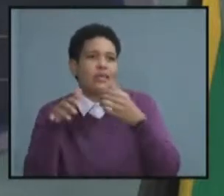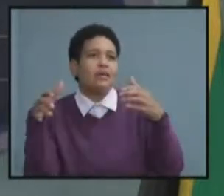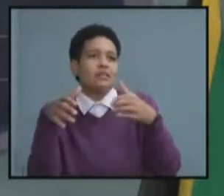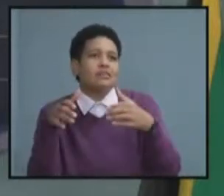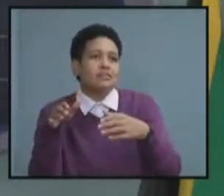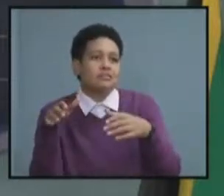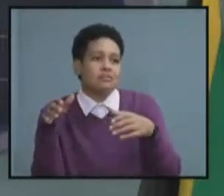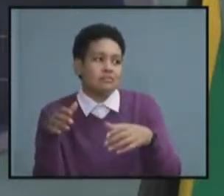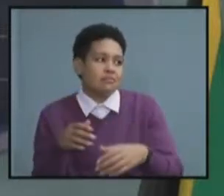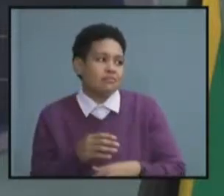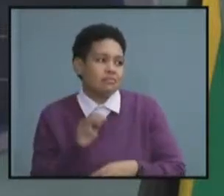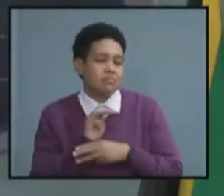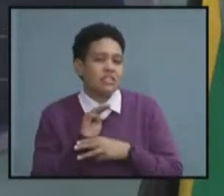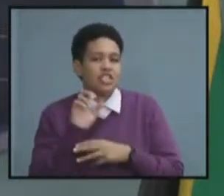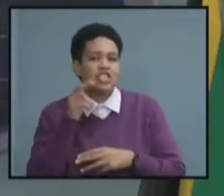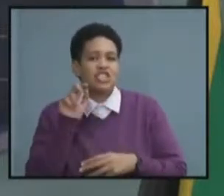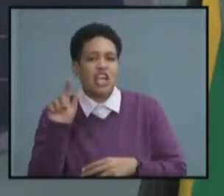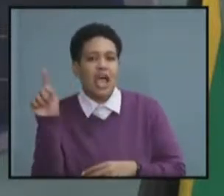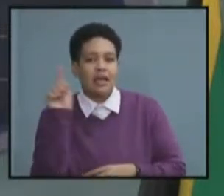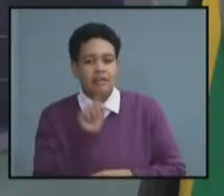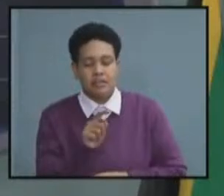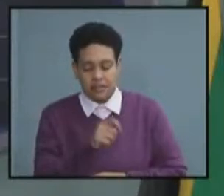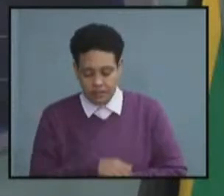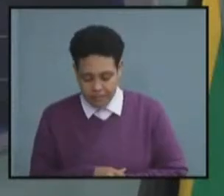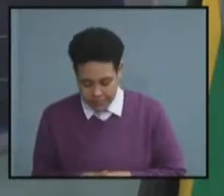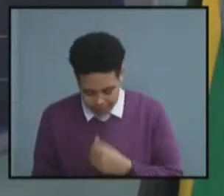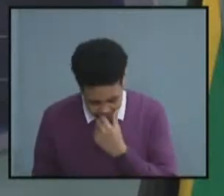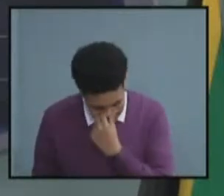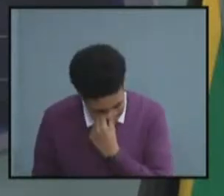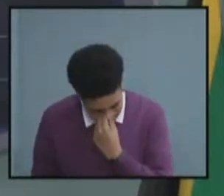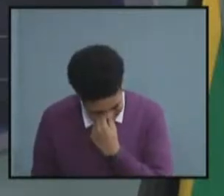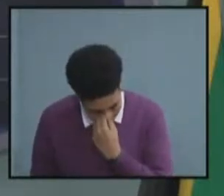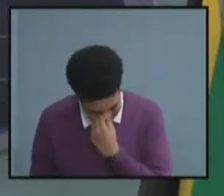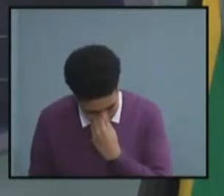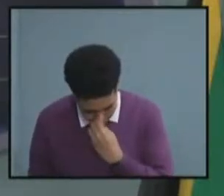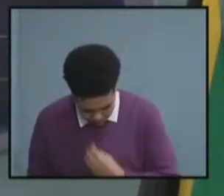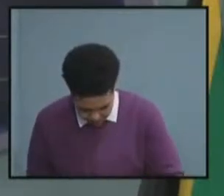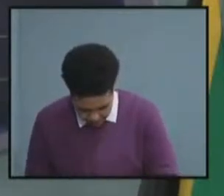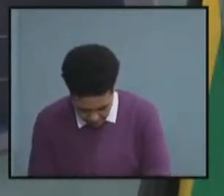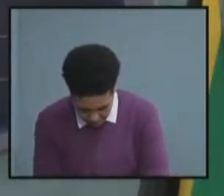industry. Minister Chang, if you want to respond.